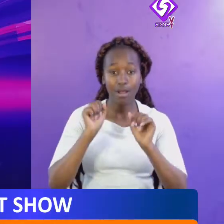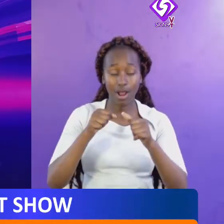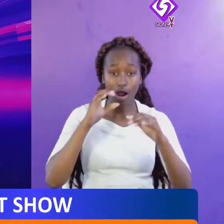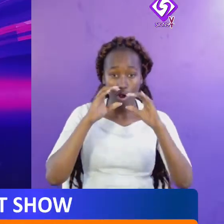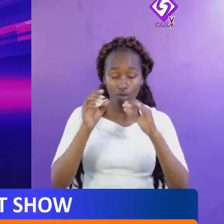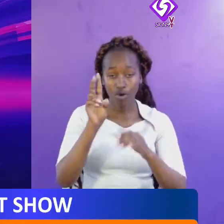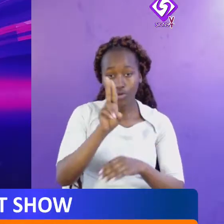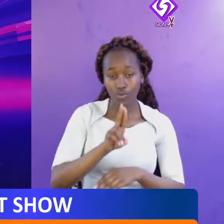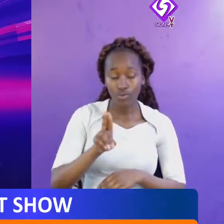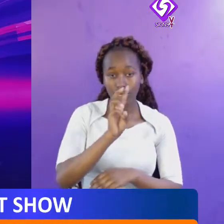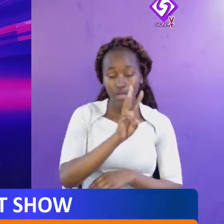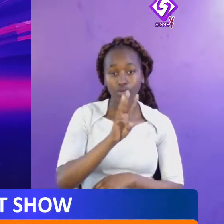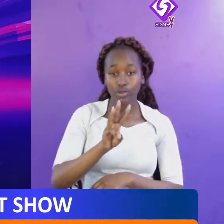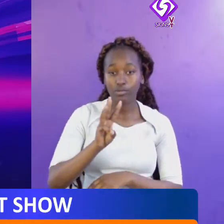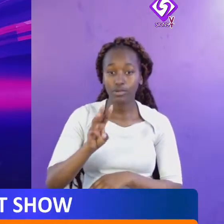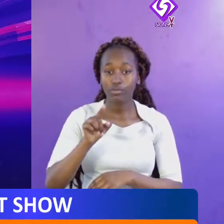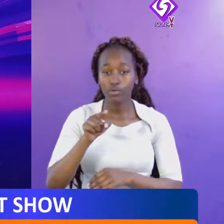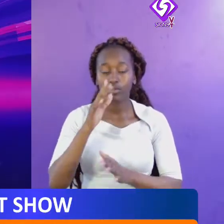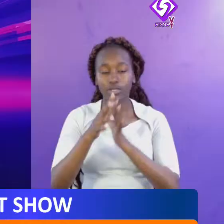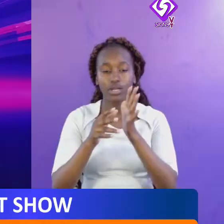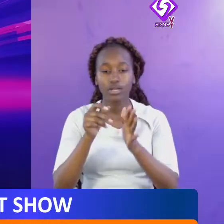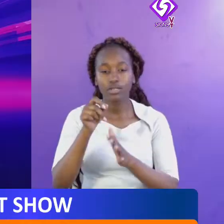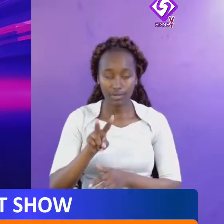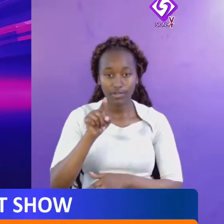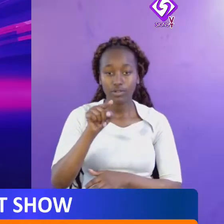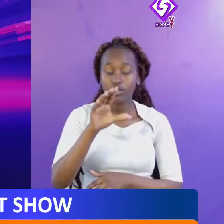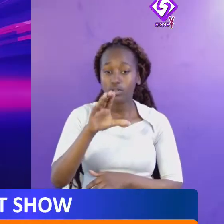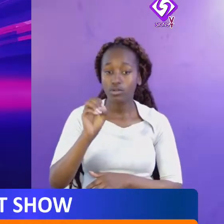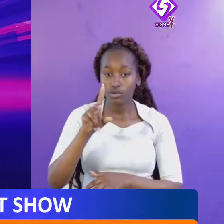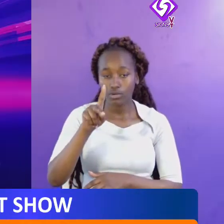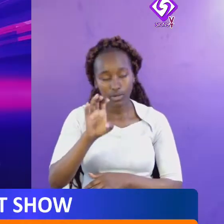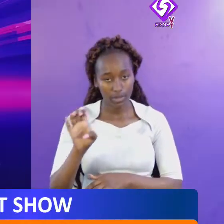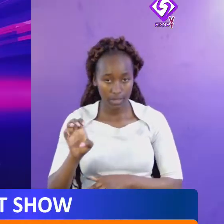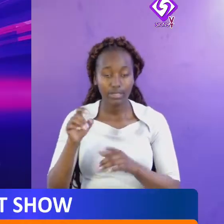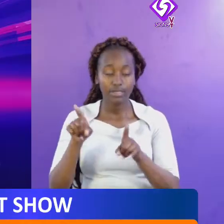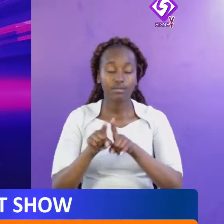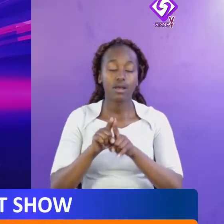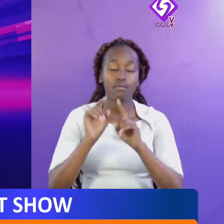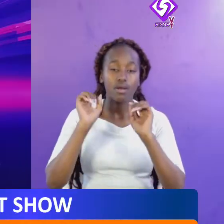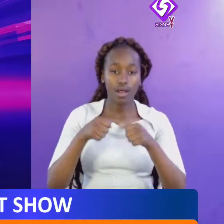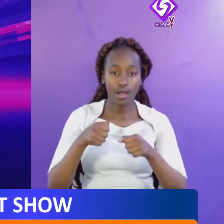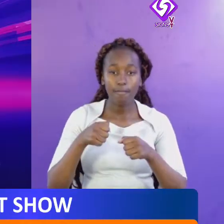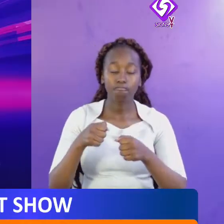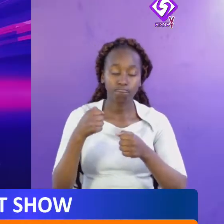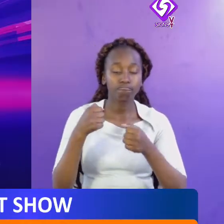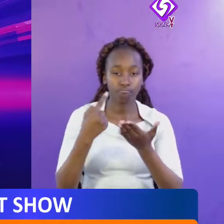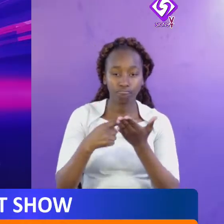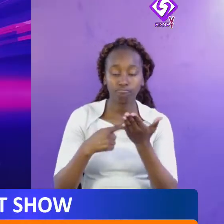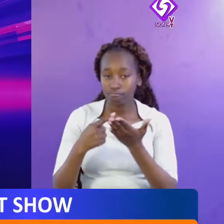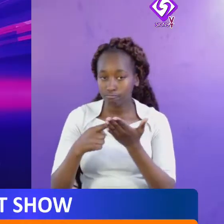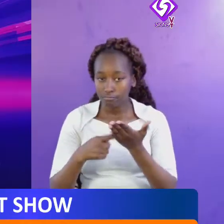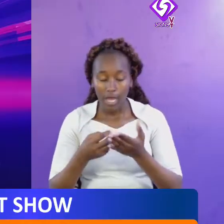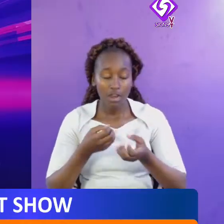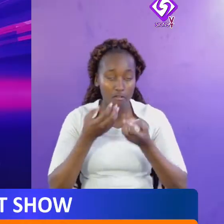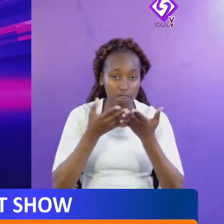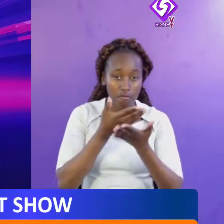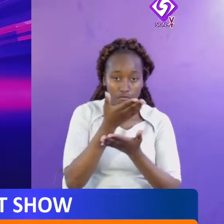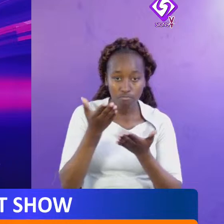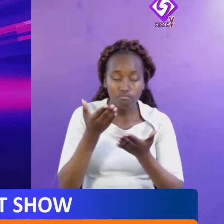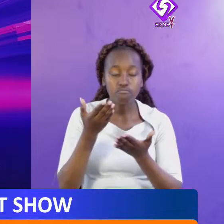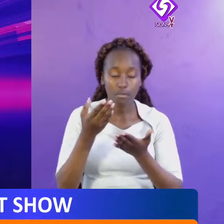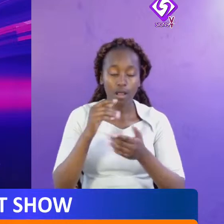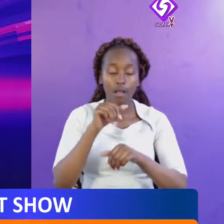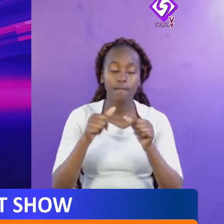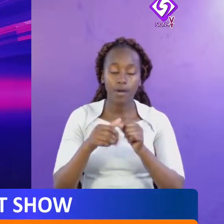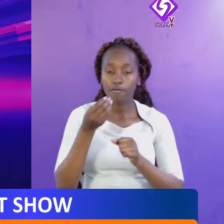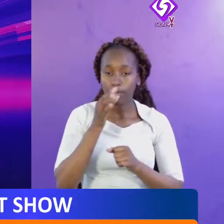you can use the numbers on your screen to SMS us or WhatsApp us, and we'll be glad to sample some of your feedback. We